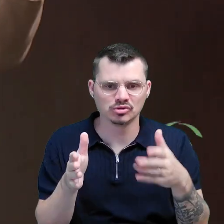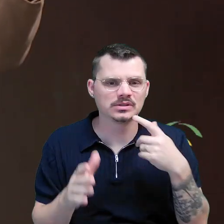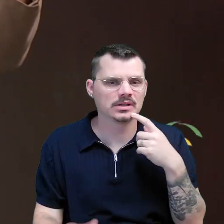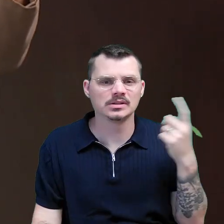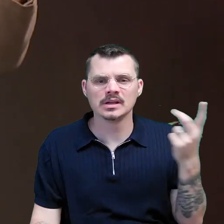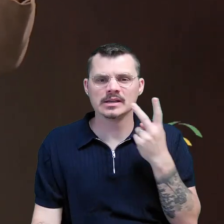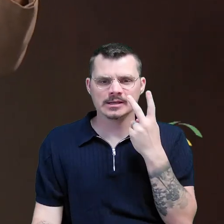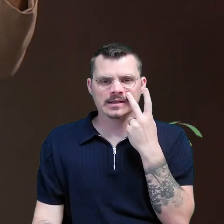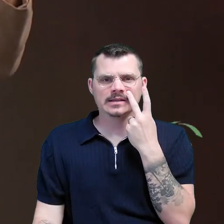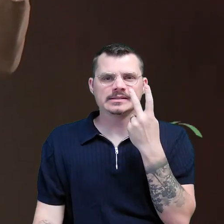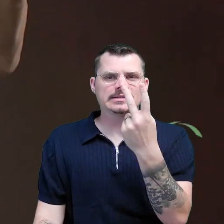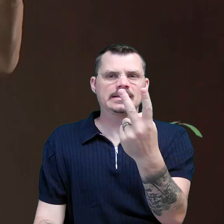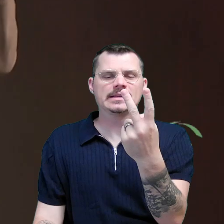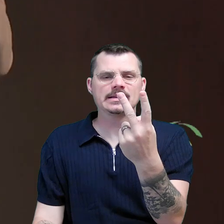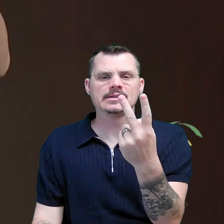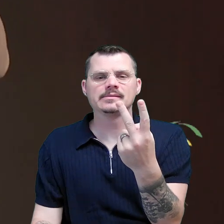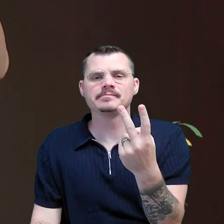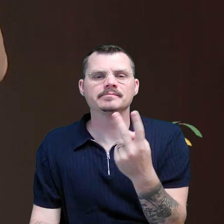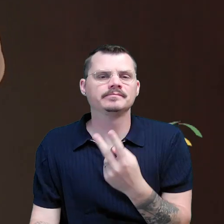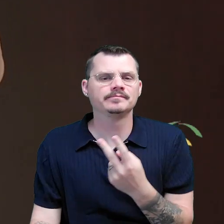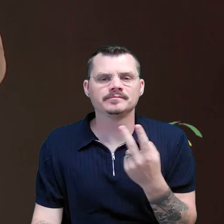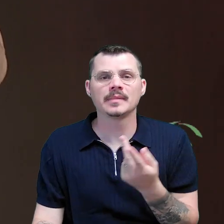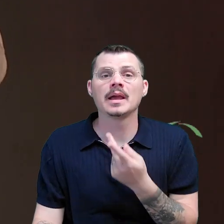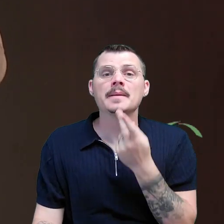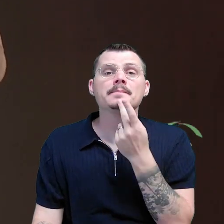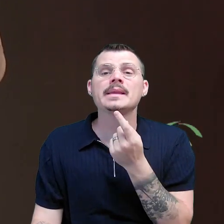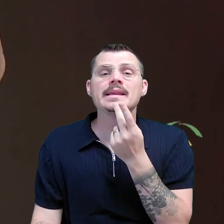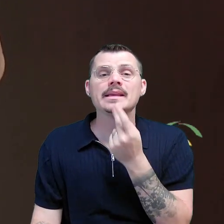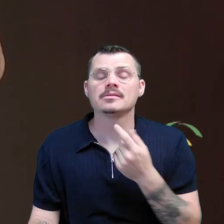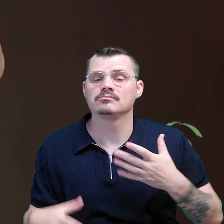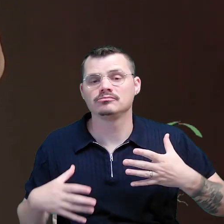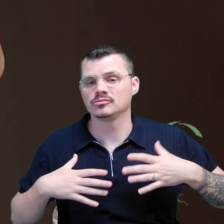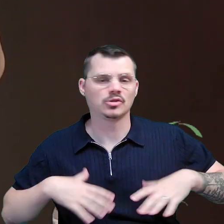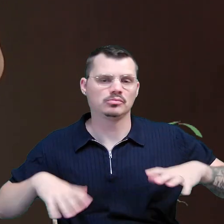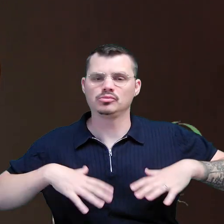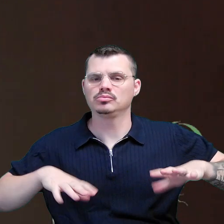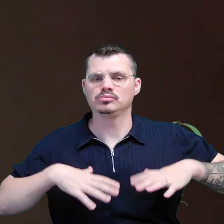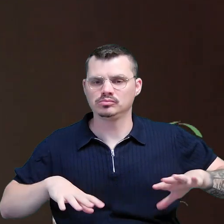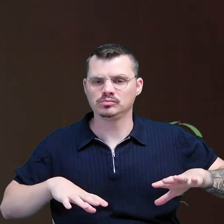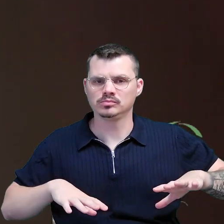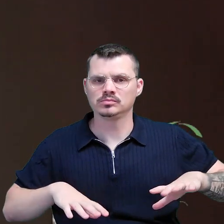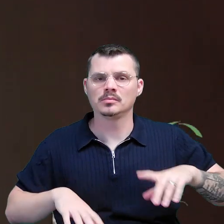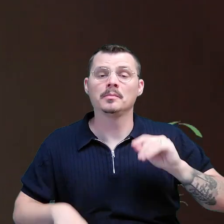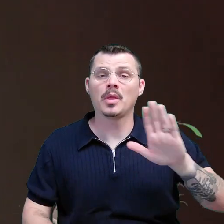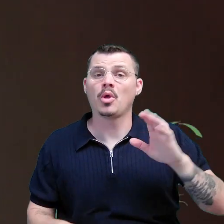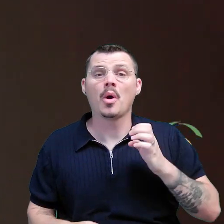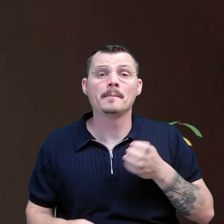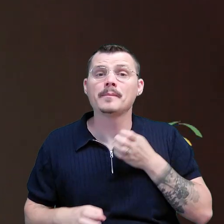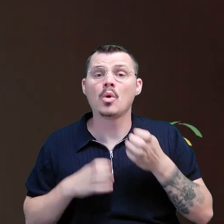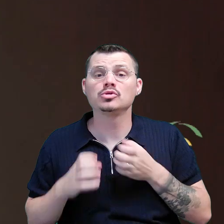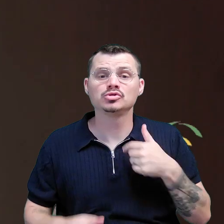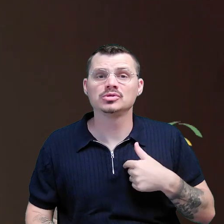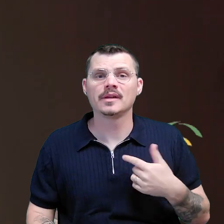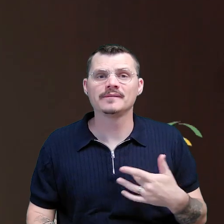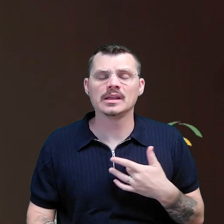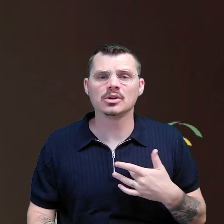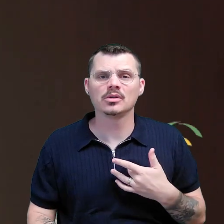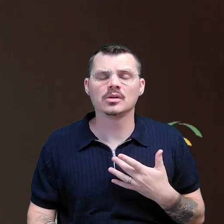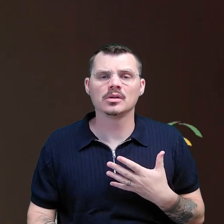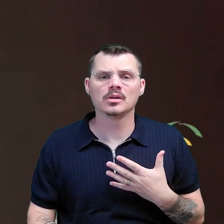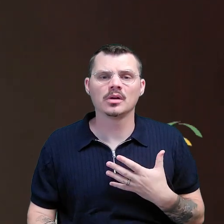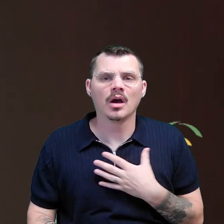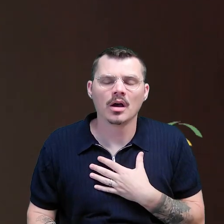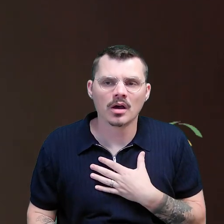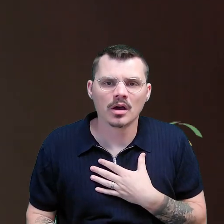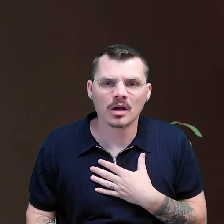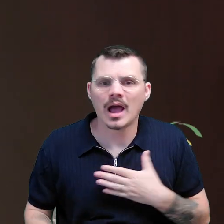sees a pink garment and they have an emotion of feeling despondent